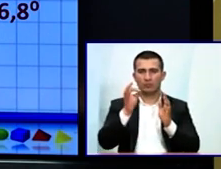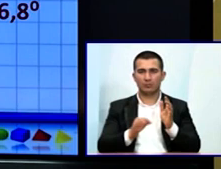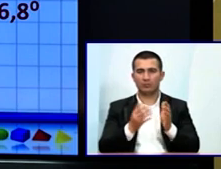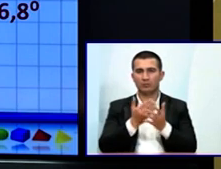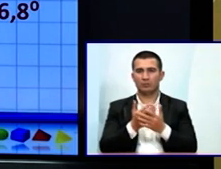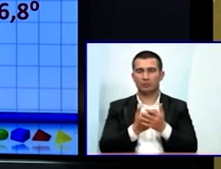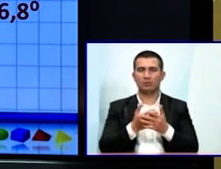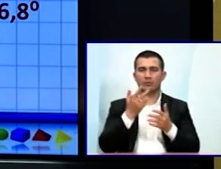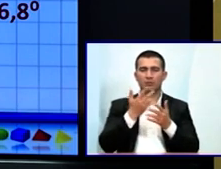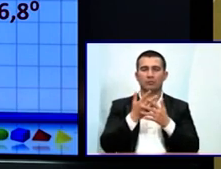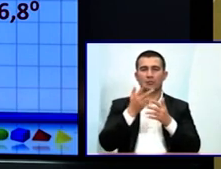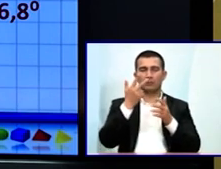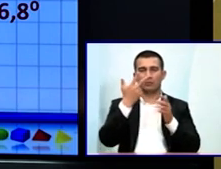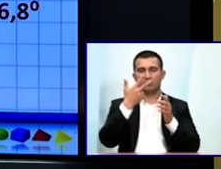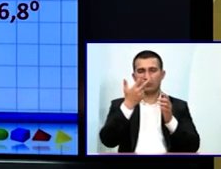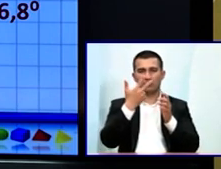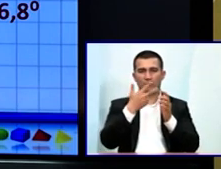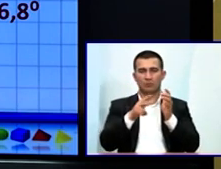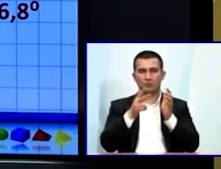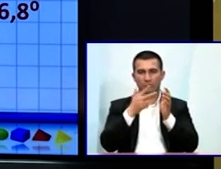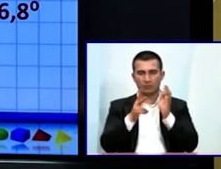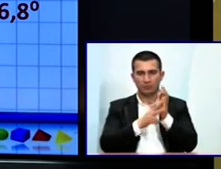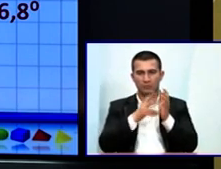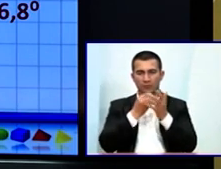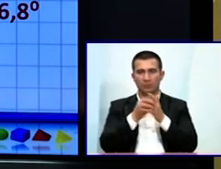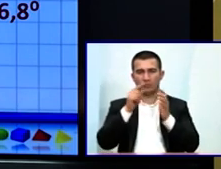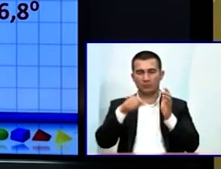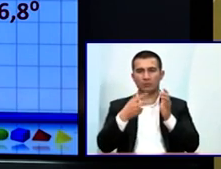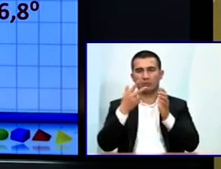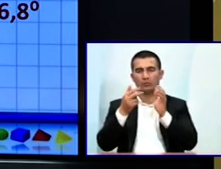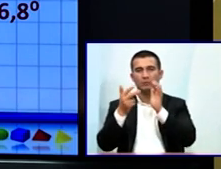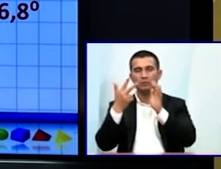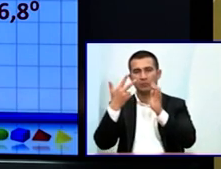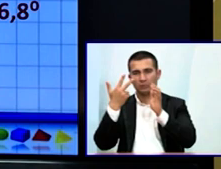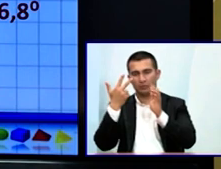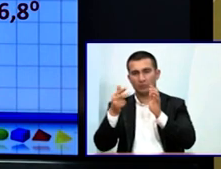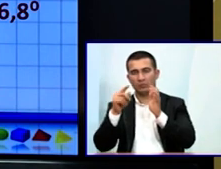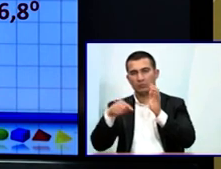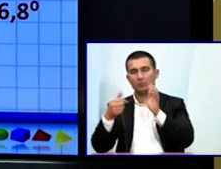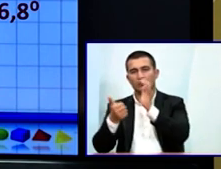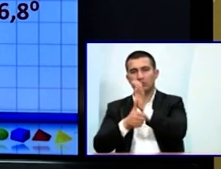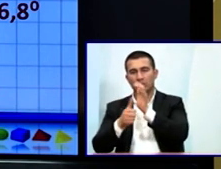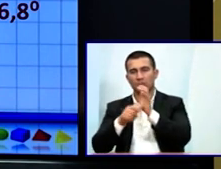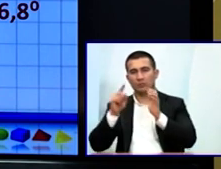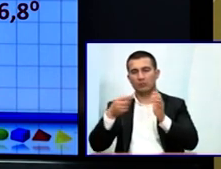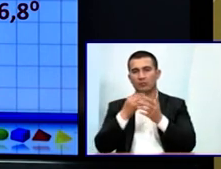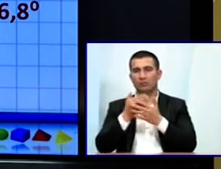ni 3.6%ga, 38% ni 3.6 gradusga ko'paytirsak, 136.8